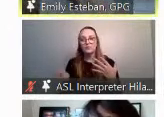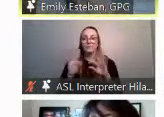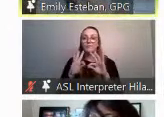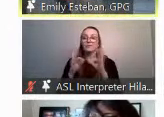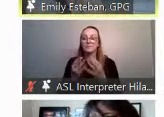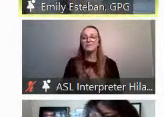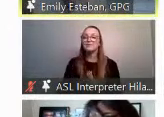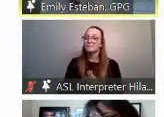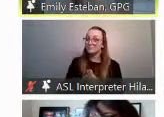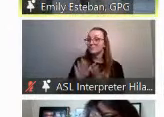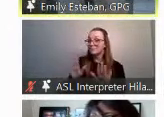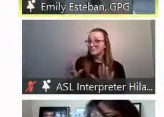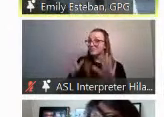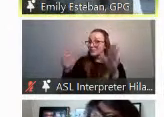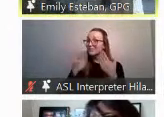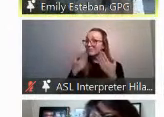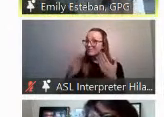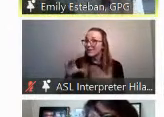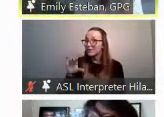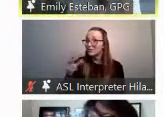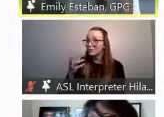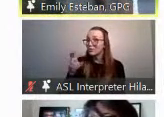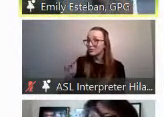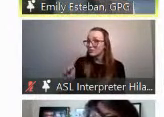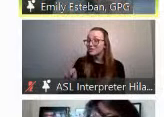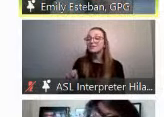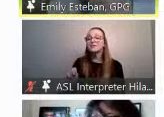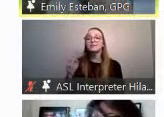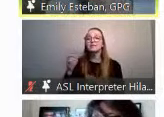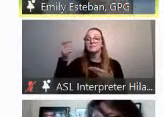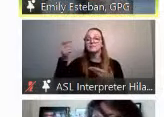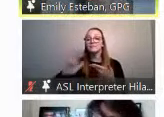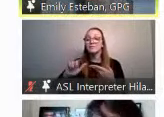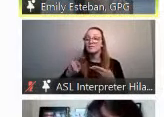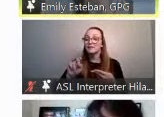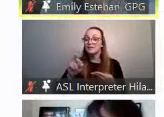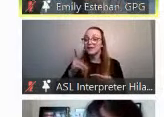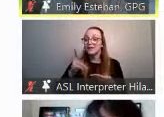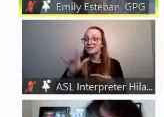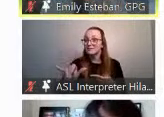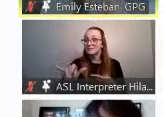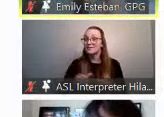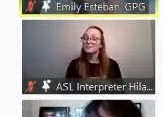Great, thank you, Christian. We'll go over to Nancy.